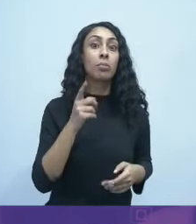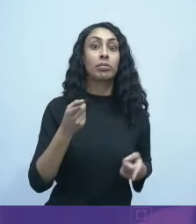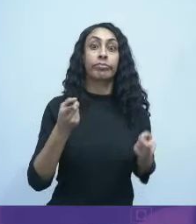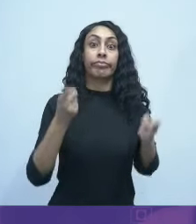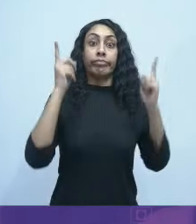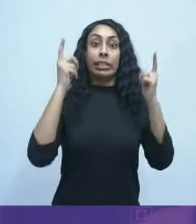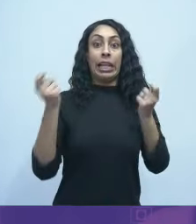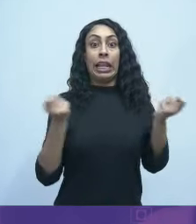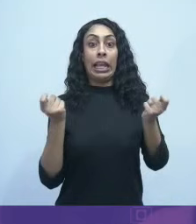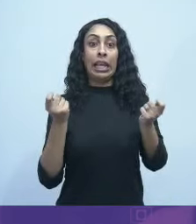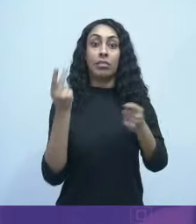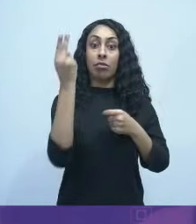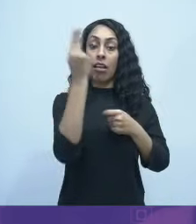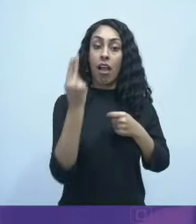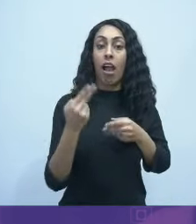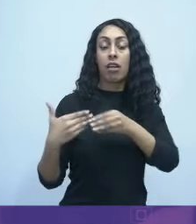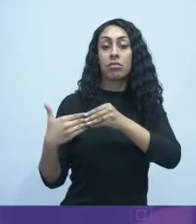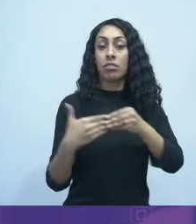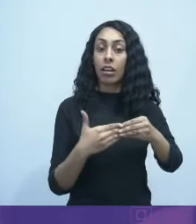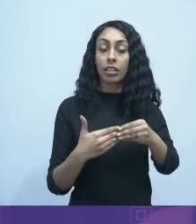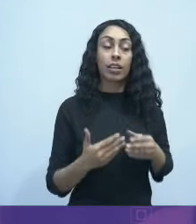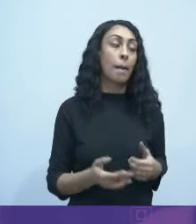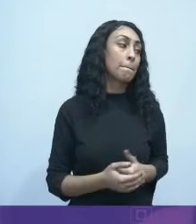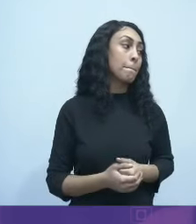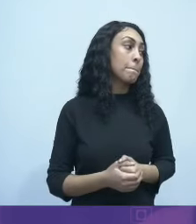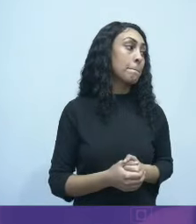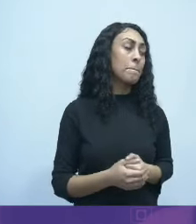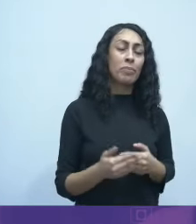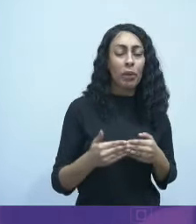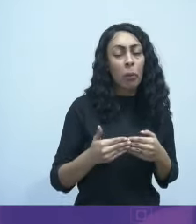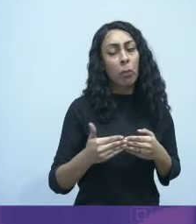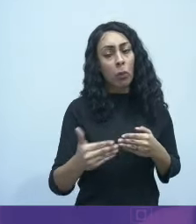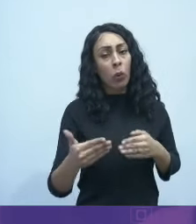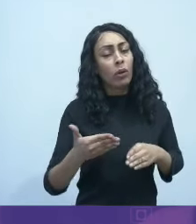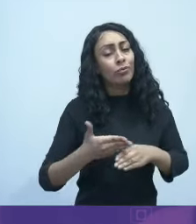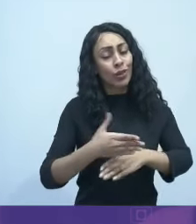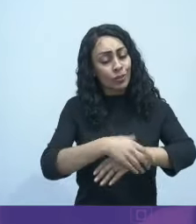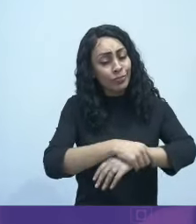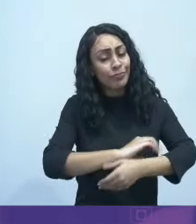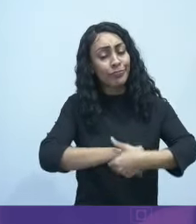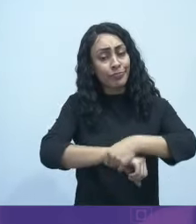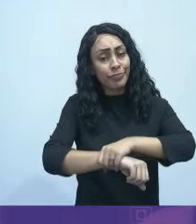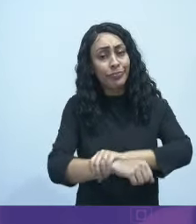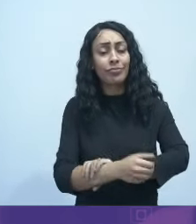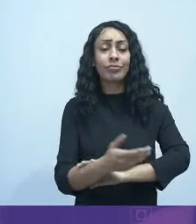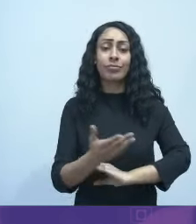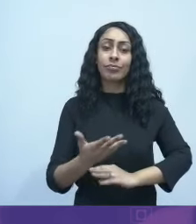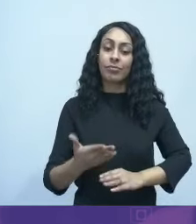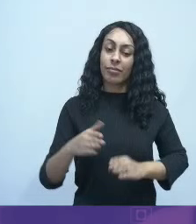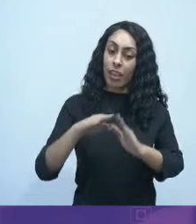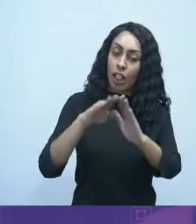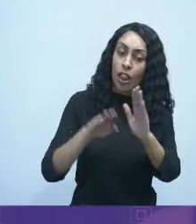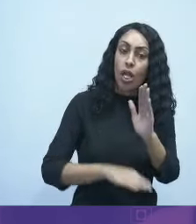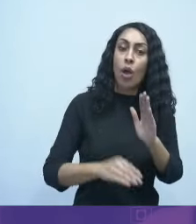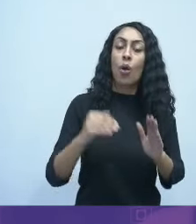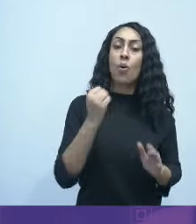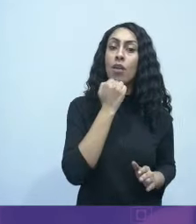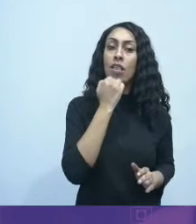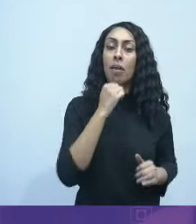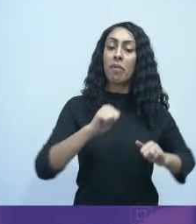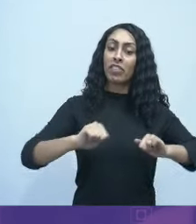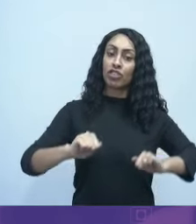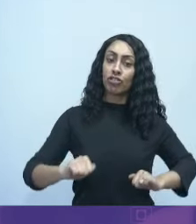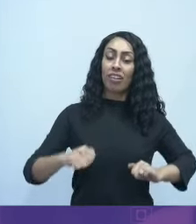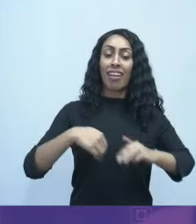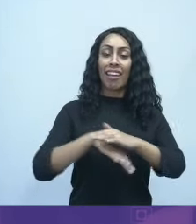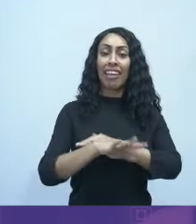artistic directors. There's a bit more work for us to be doing in terms of addressing the lower number of female chairs